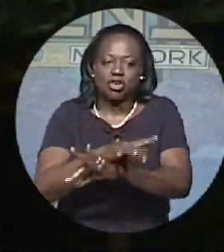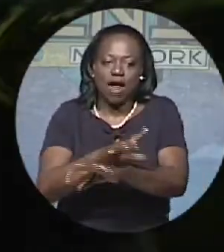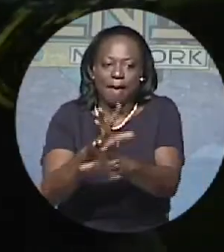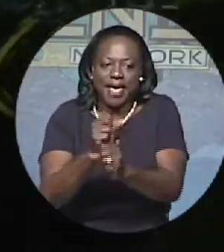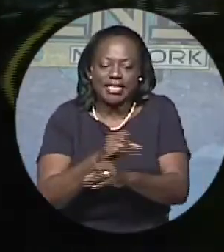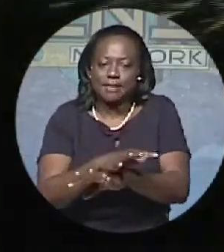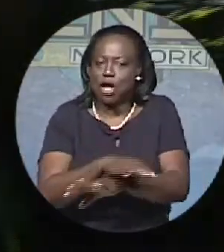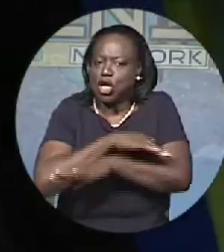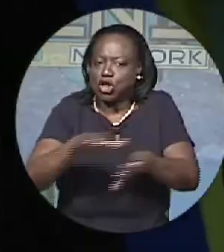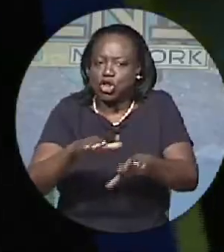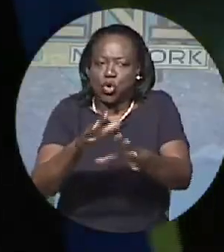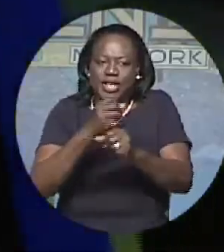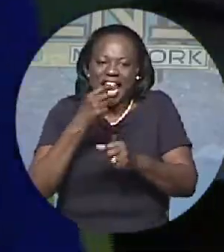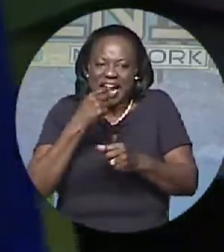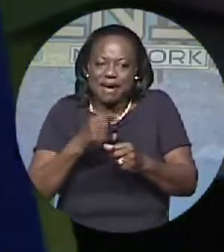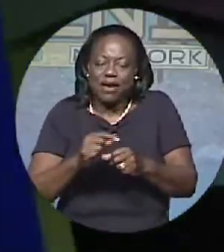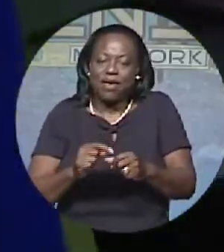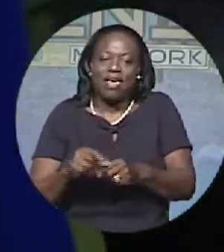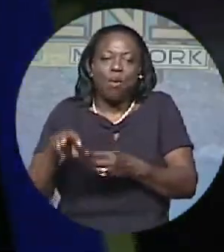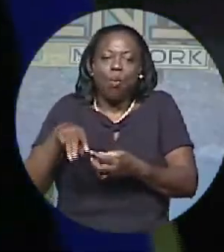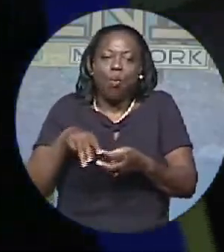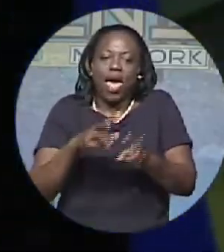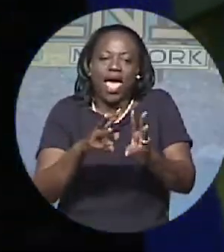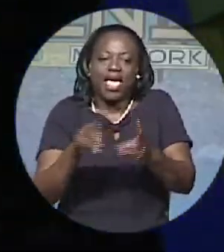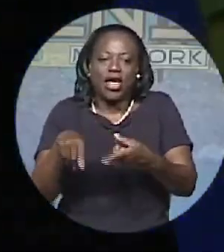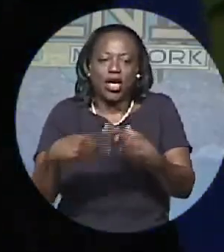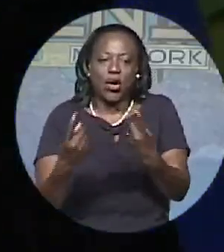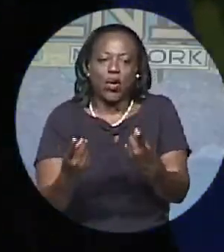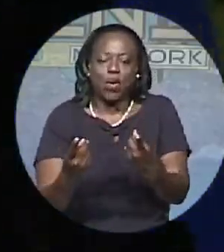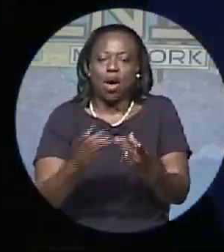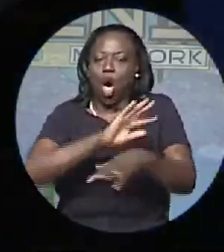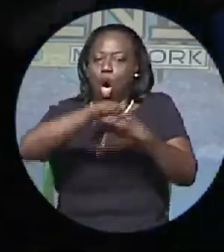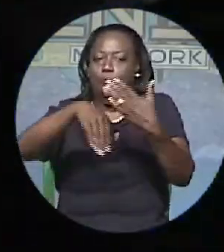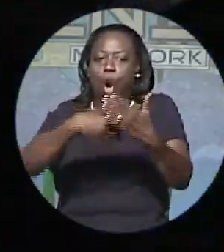Way to go! The night would conclude with an all-Bahamian concert.